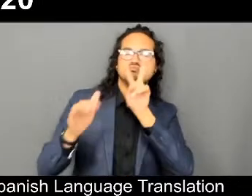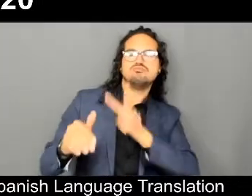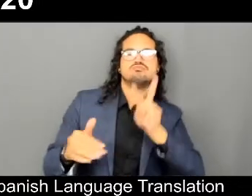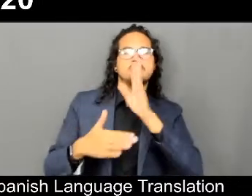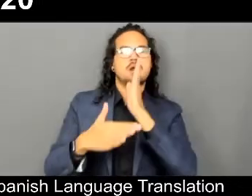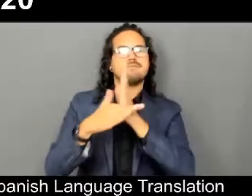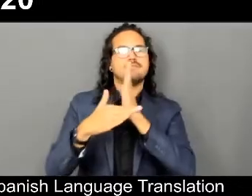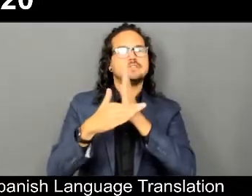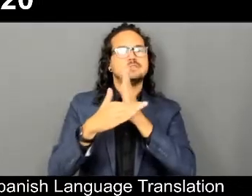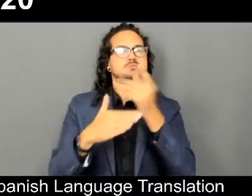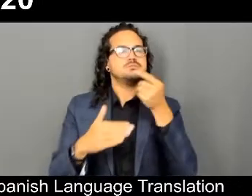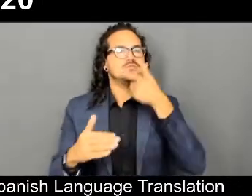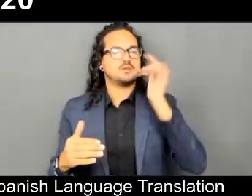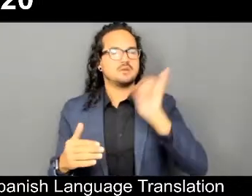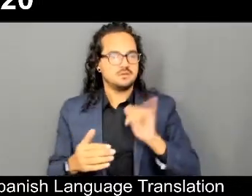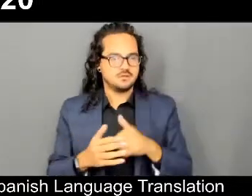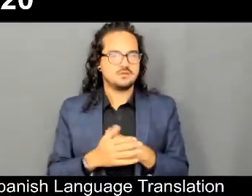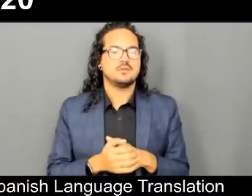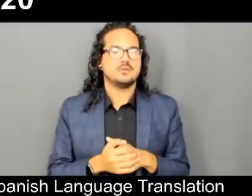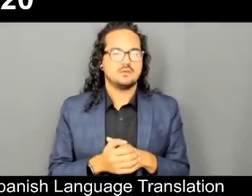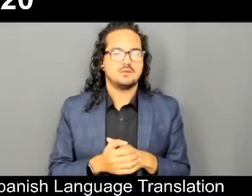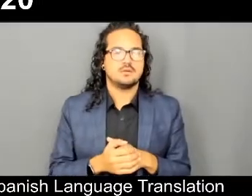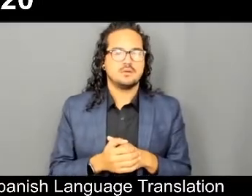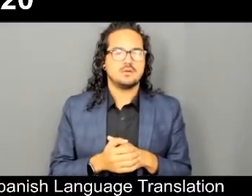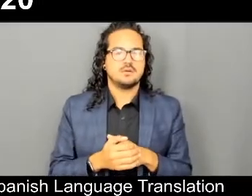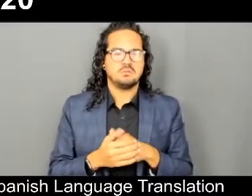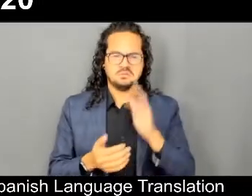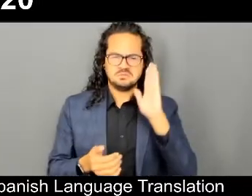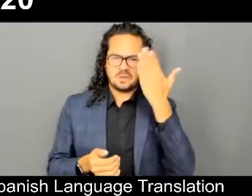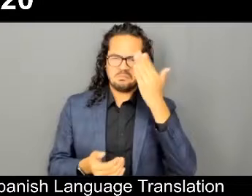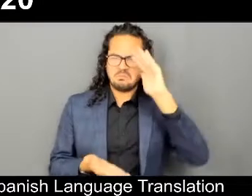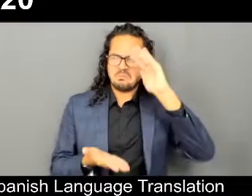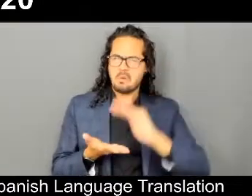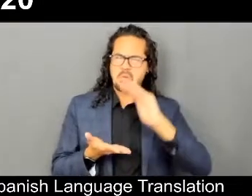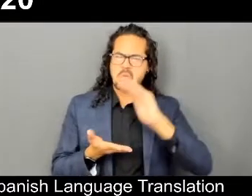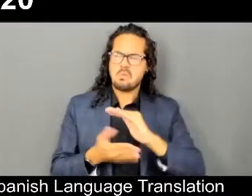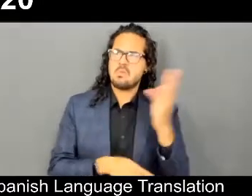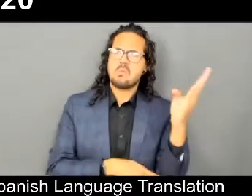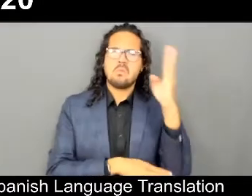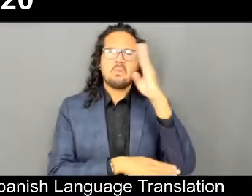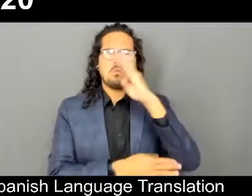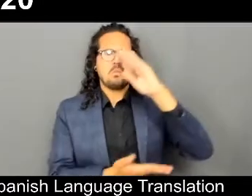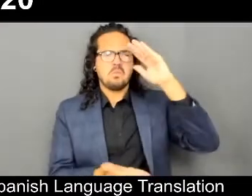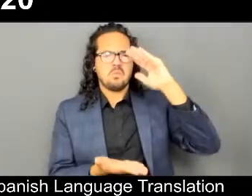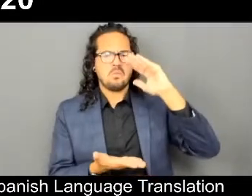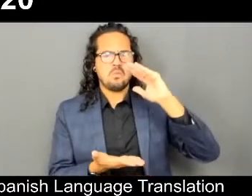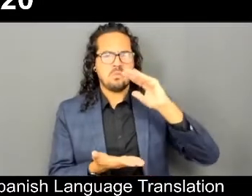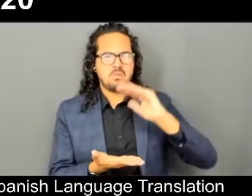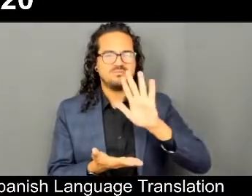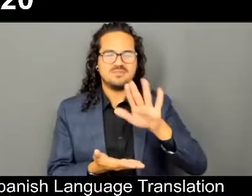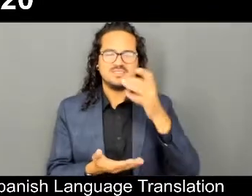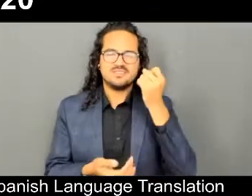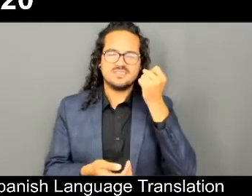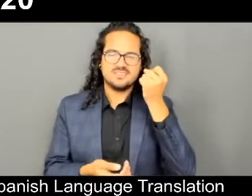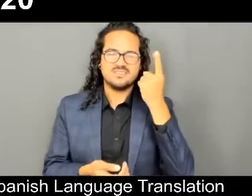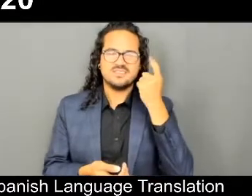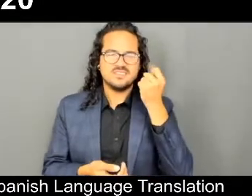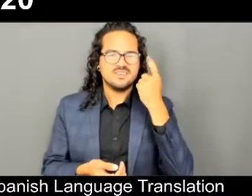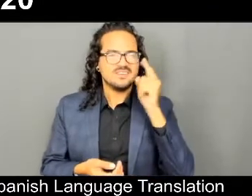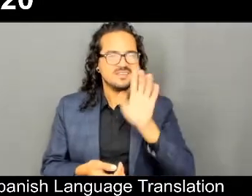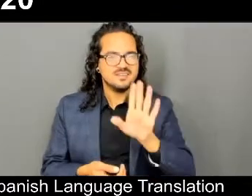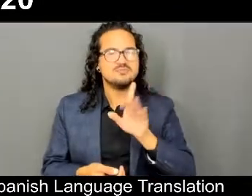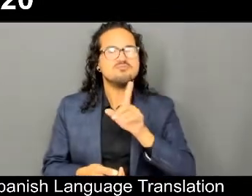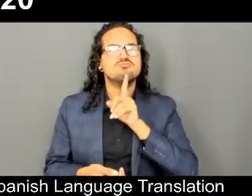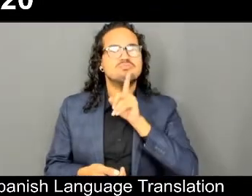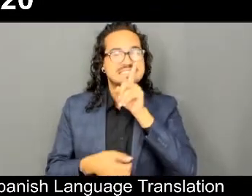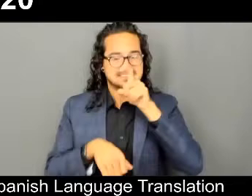throughout the day. So most of you might be more interested in the real-time AQIs and how do you find